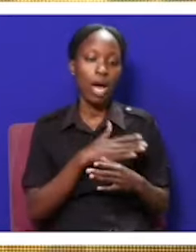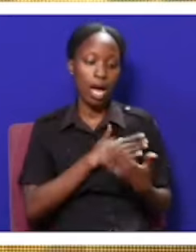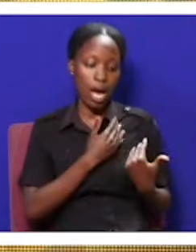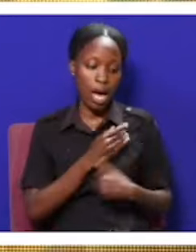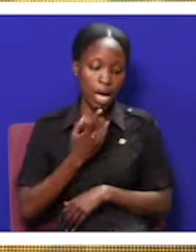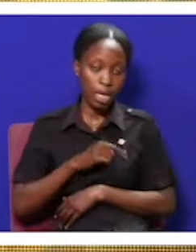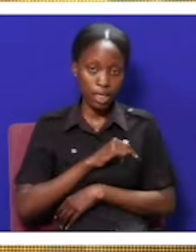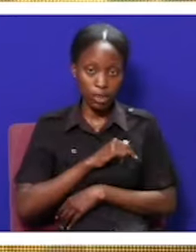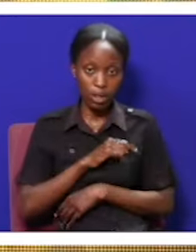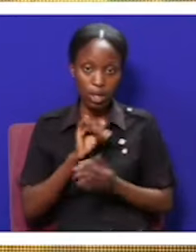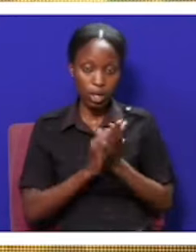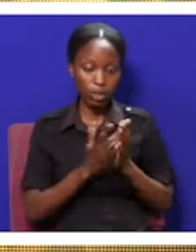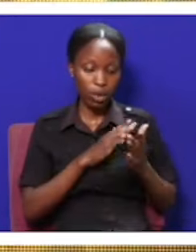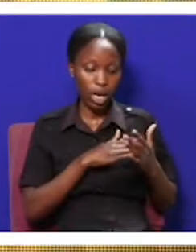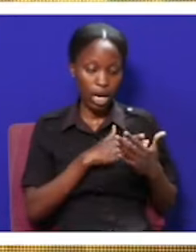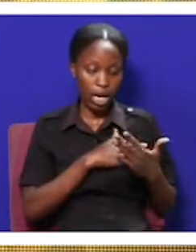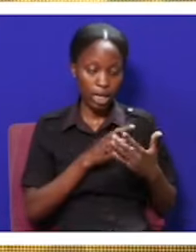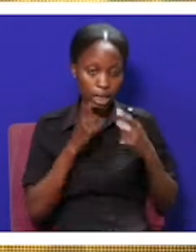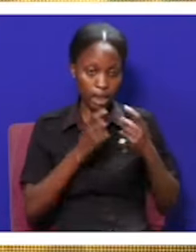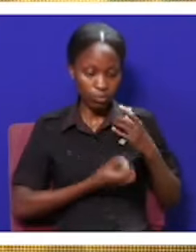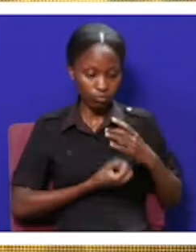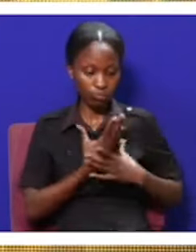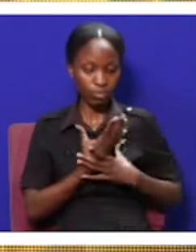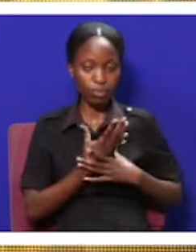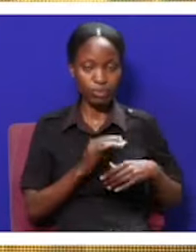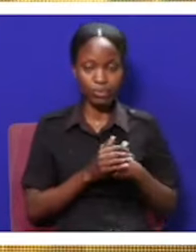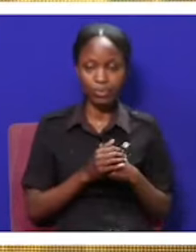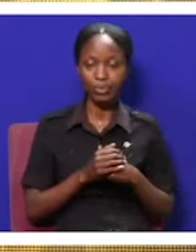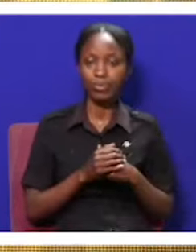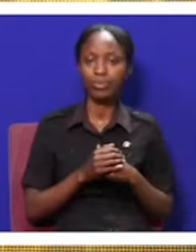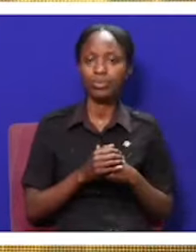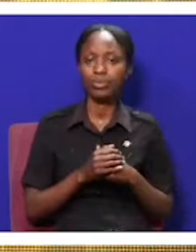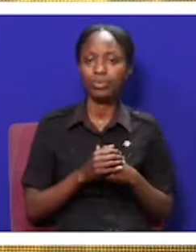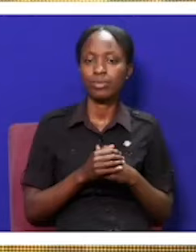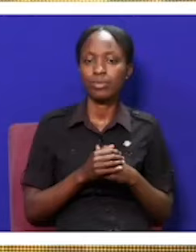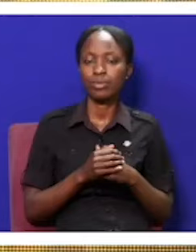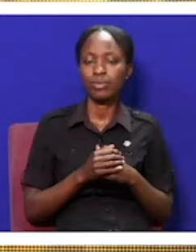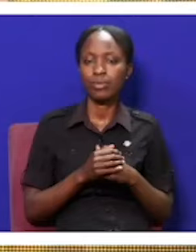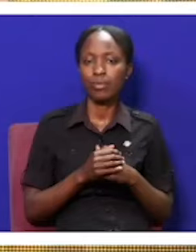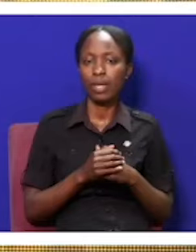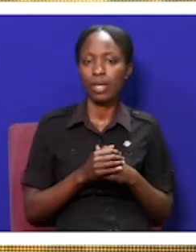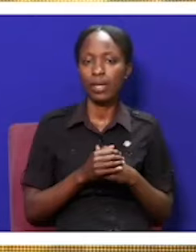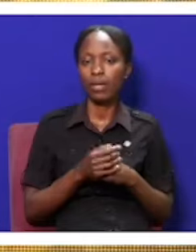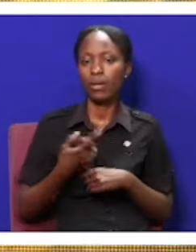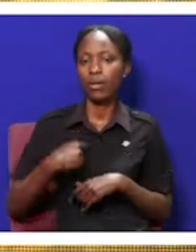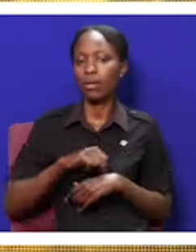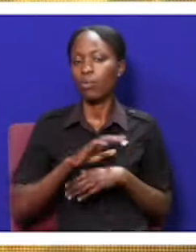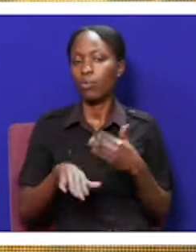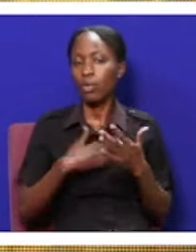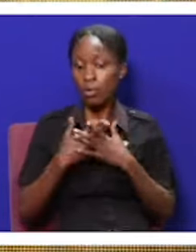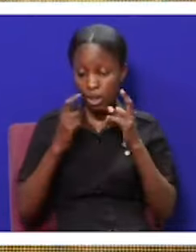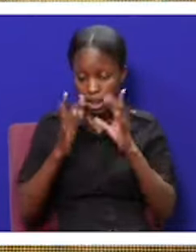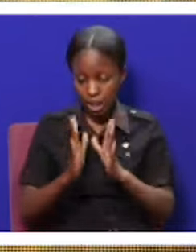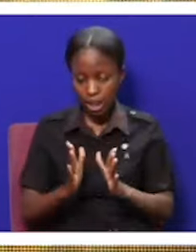it originates from. And then the question then is, if we are born sinners and we are prone to